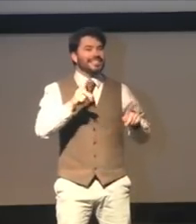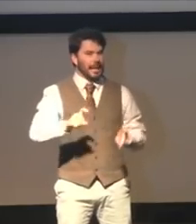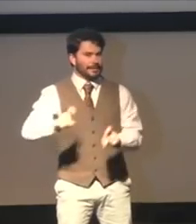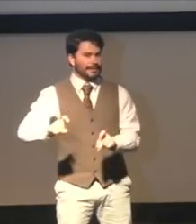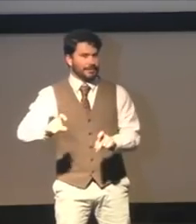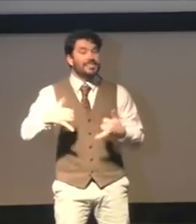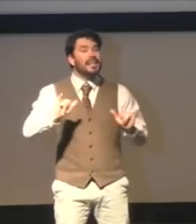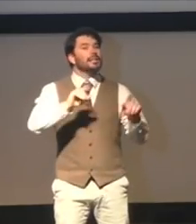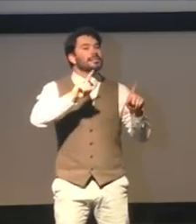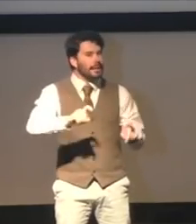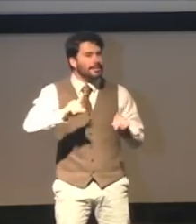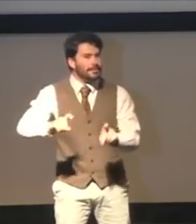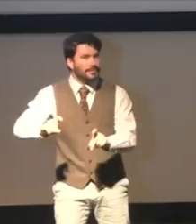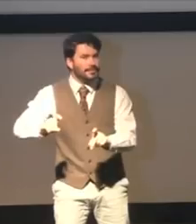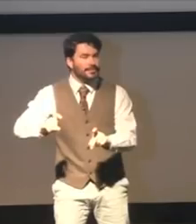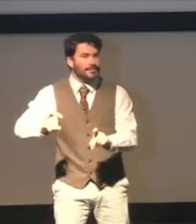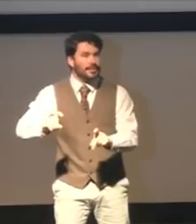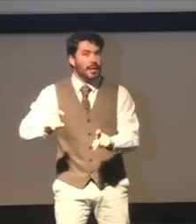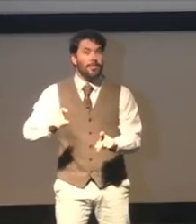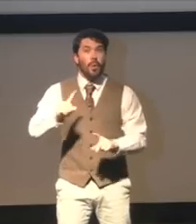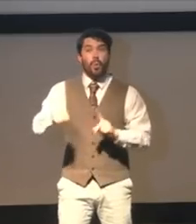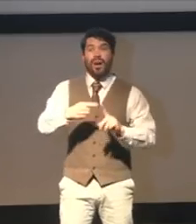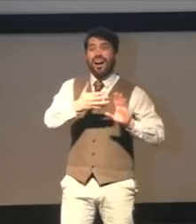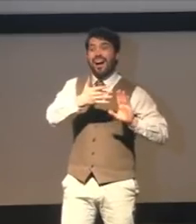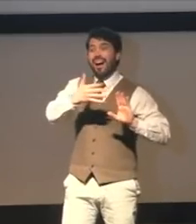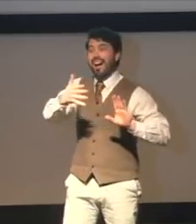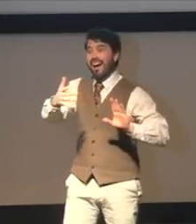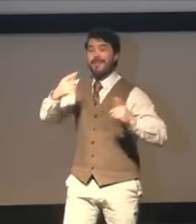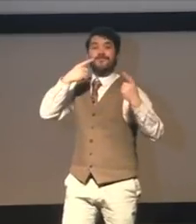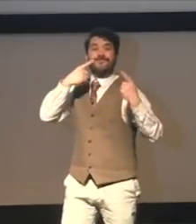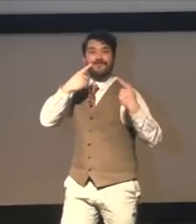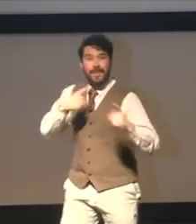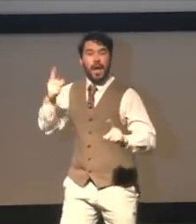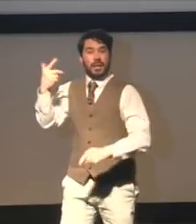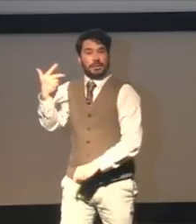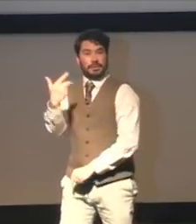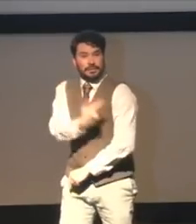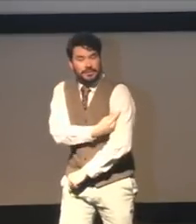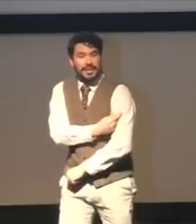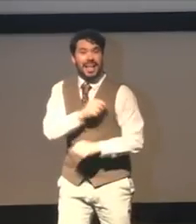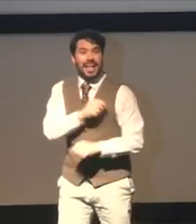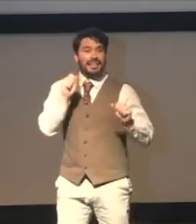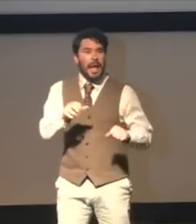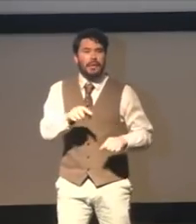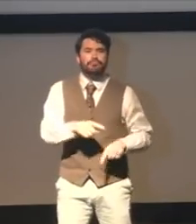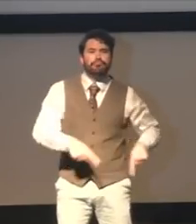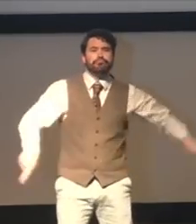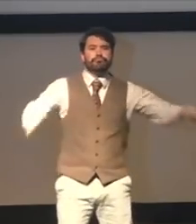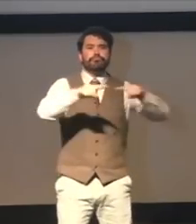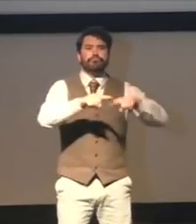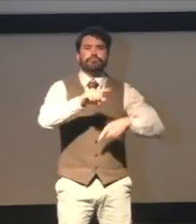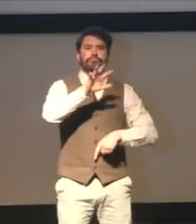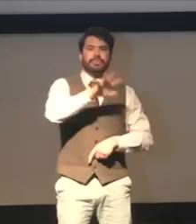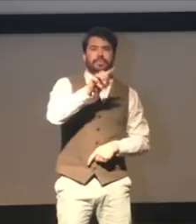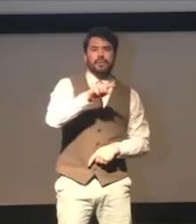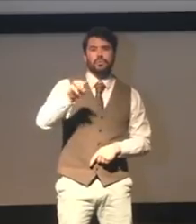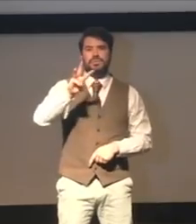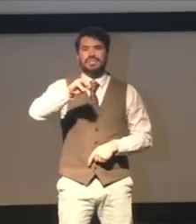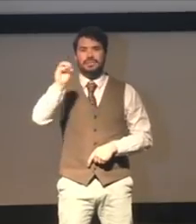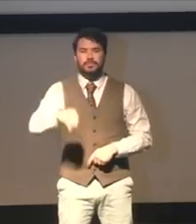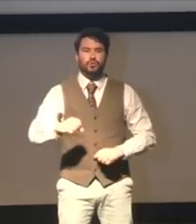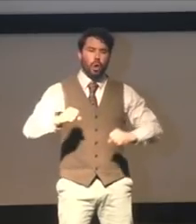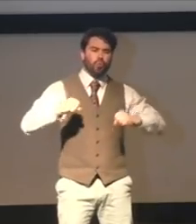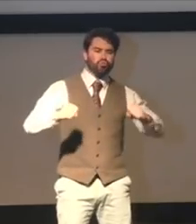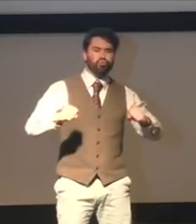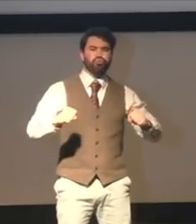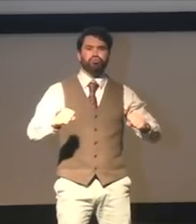time before we can get there to get this level of immunity. And I think that we have to think